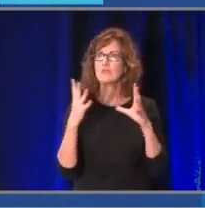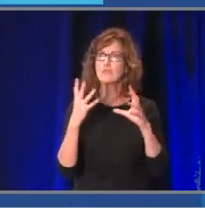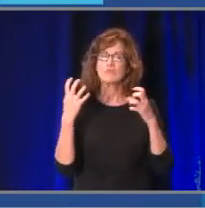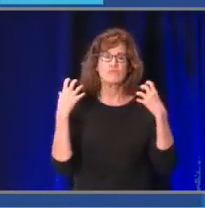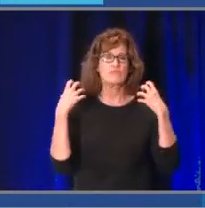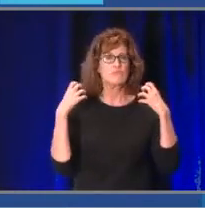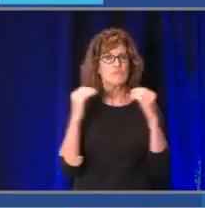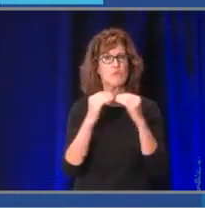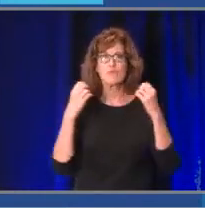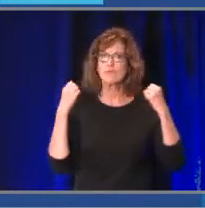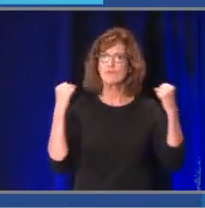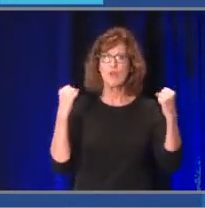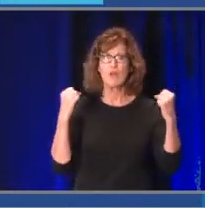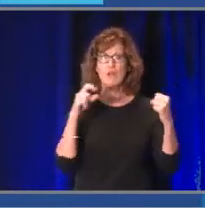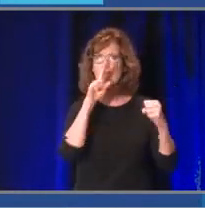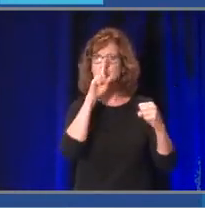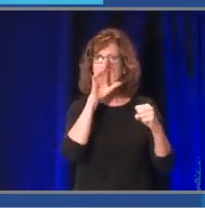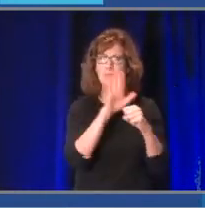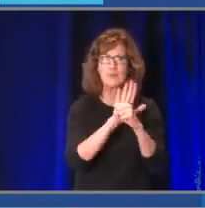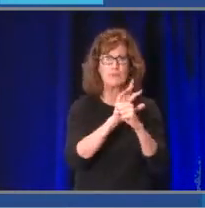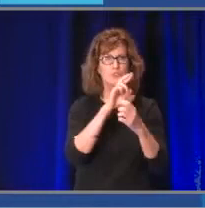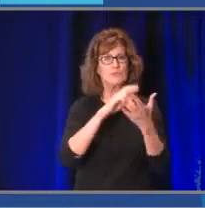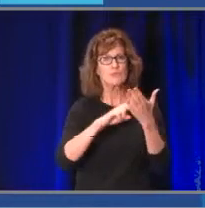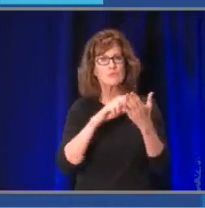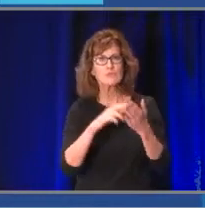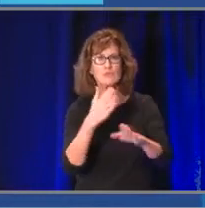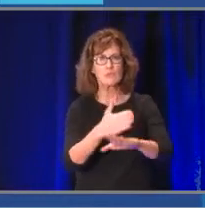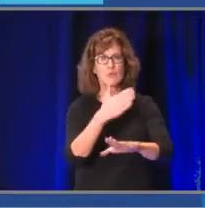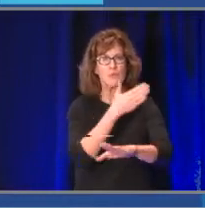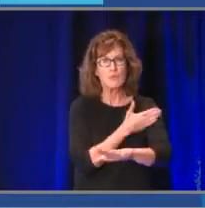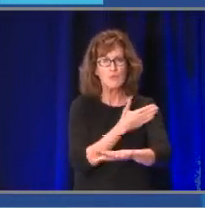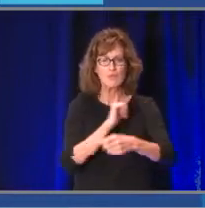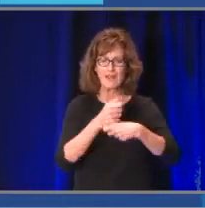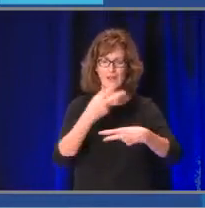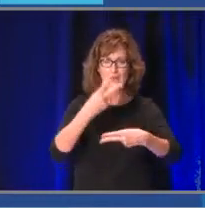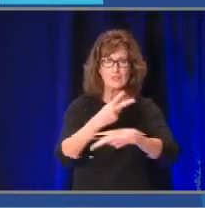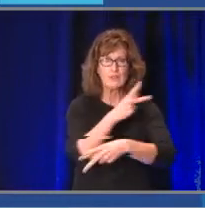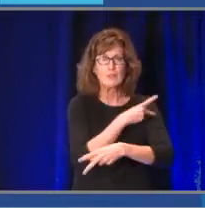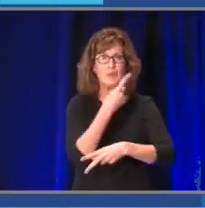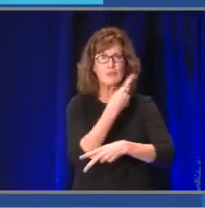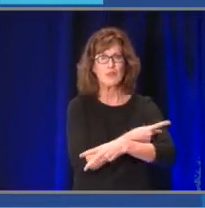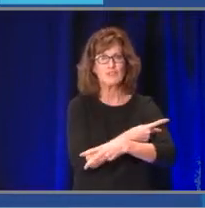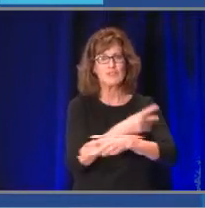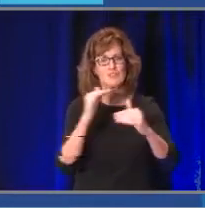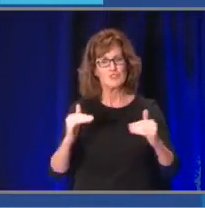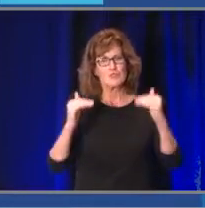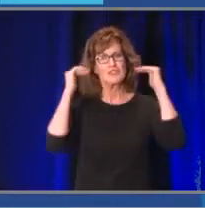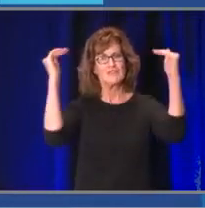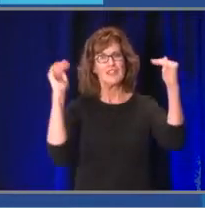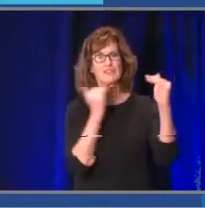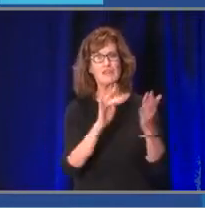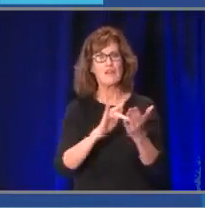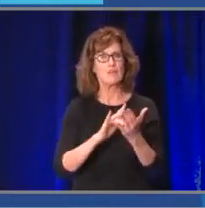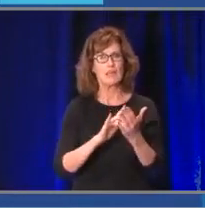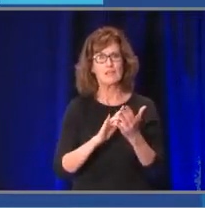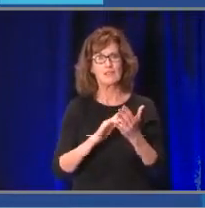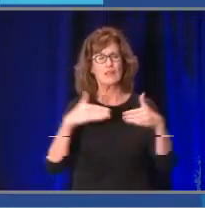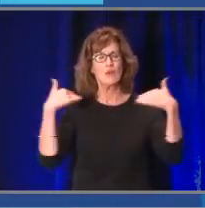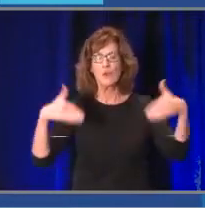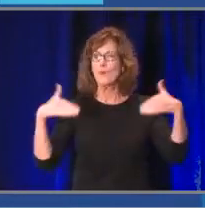to research, to improving patient care, to really advancing medicine has never been